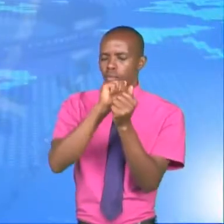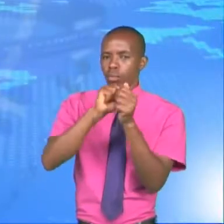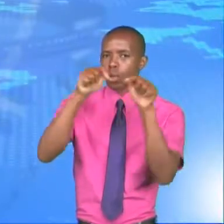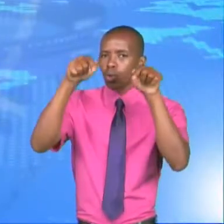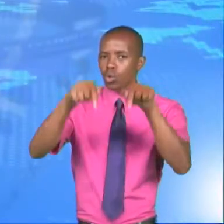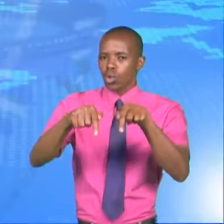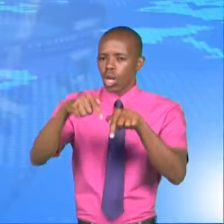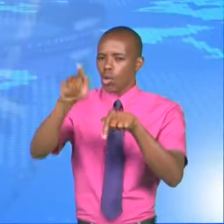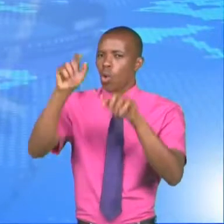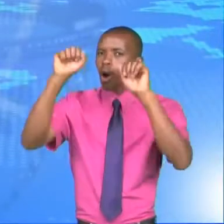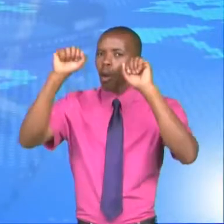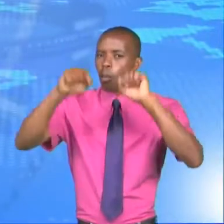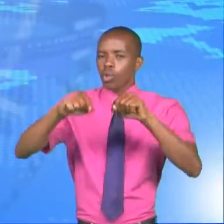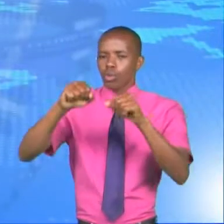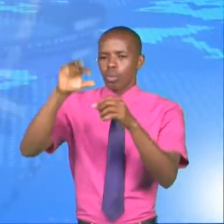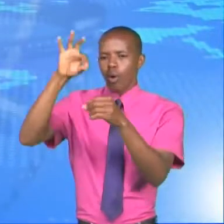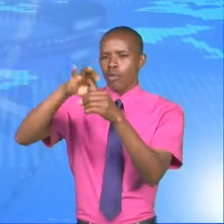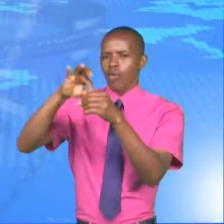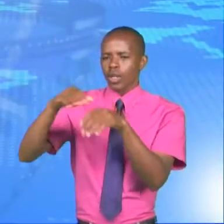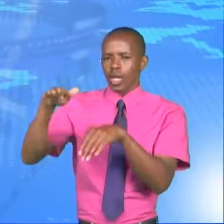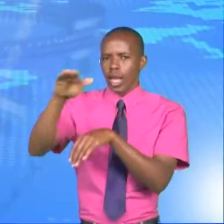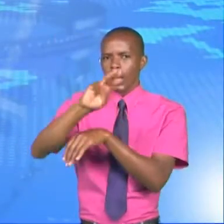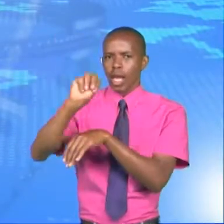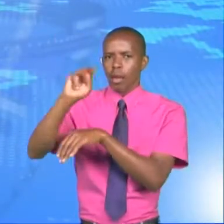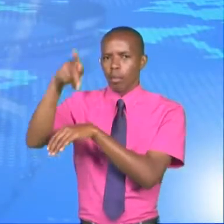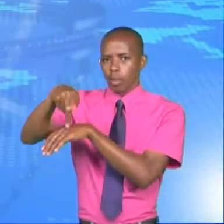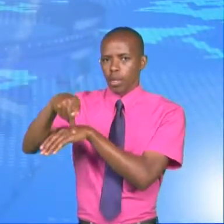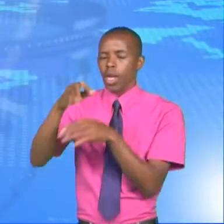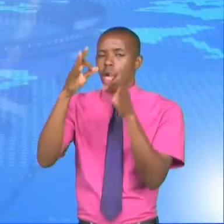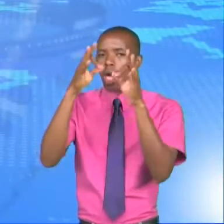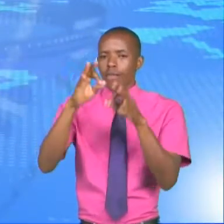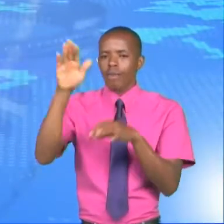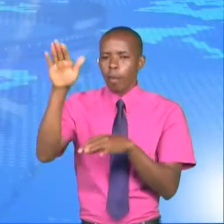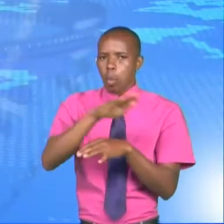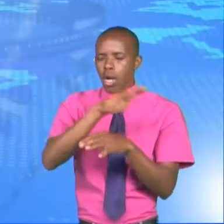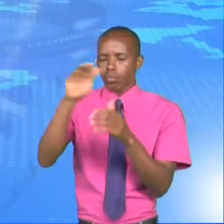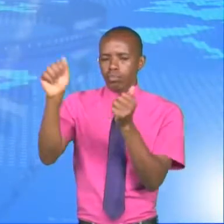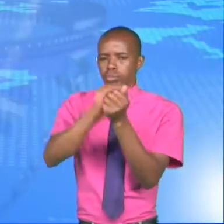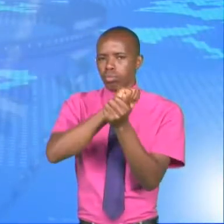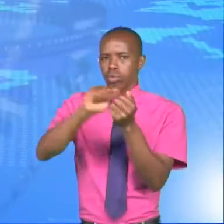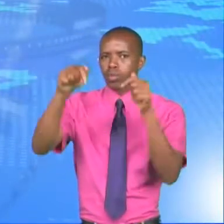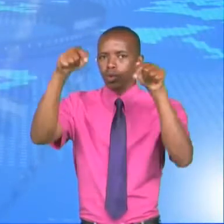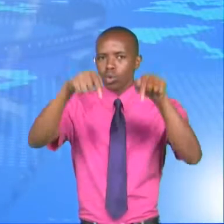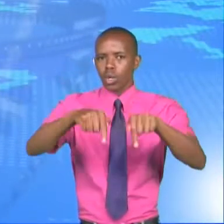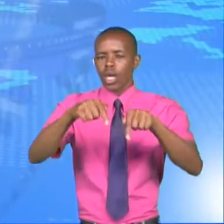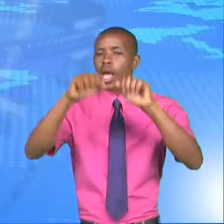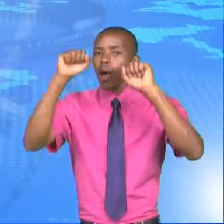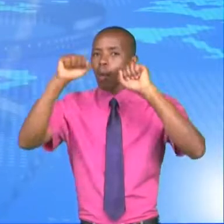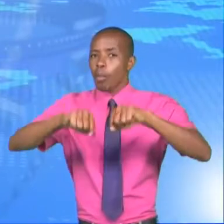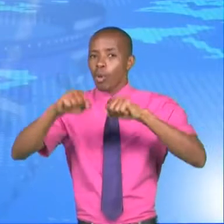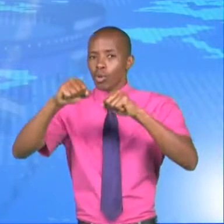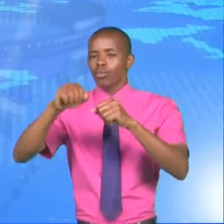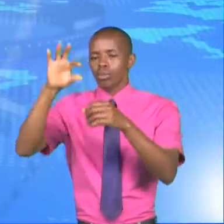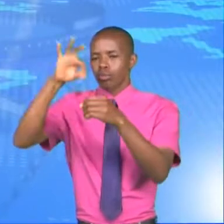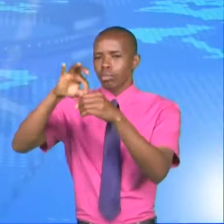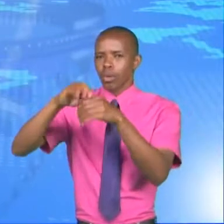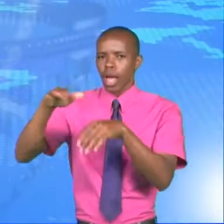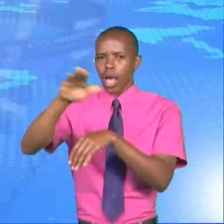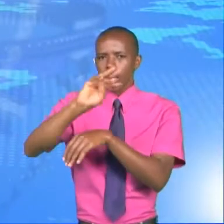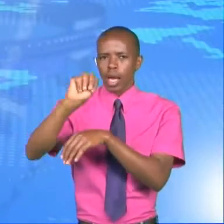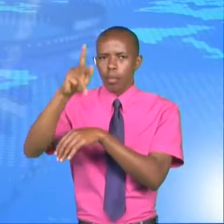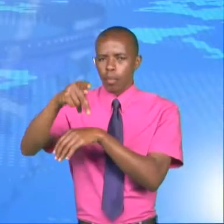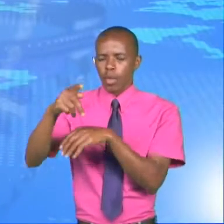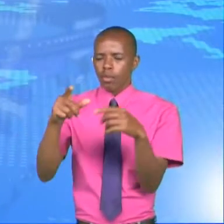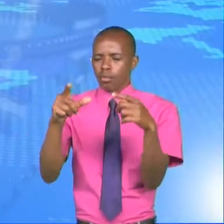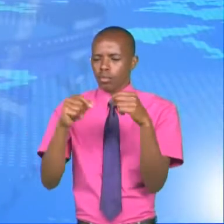would you re-elect your area MP? If Parliament is dissolved today, Would you re-elect your area MP? Talk to me